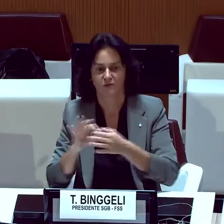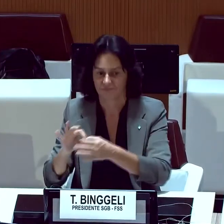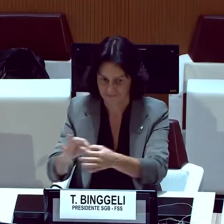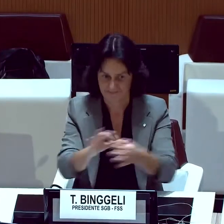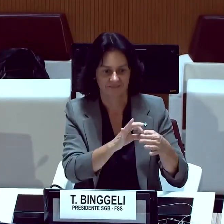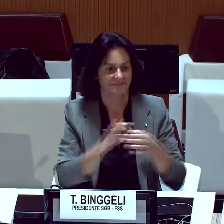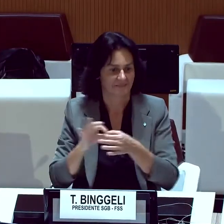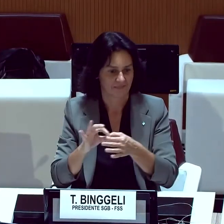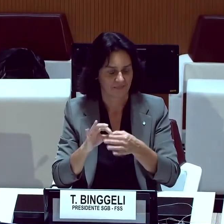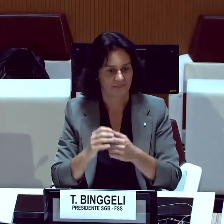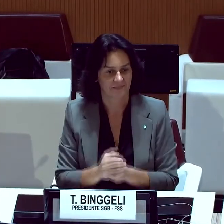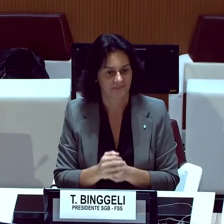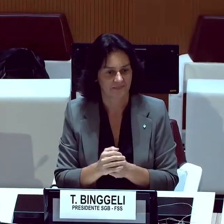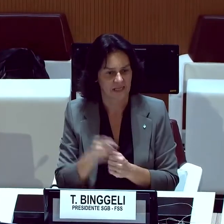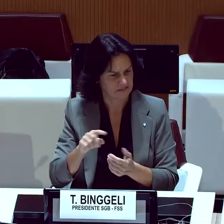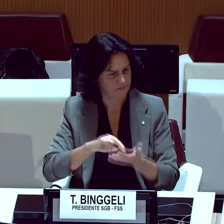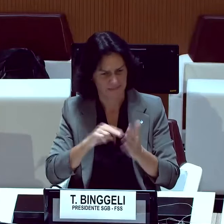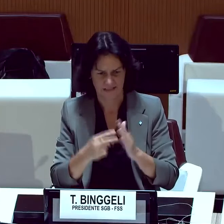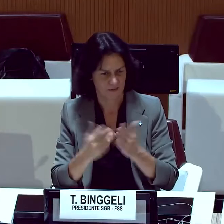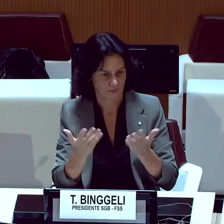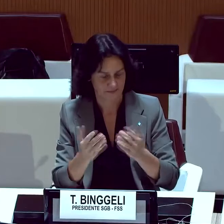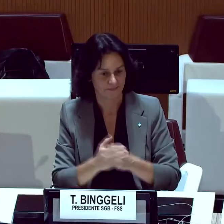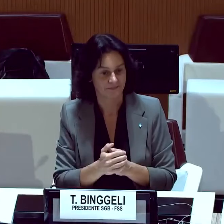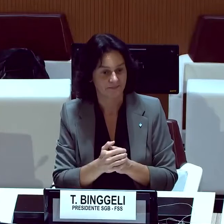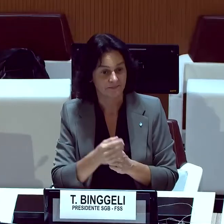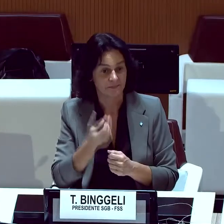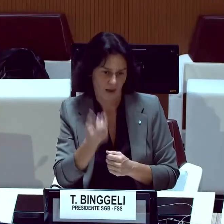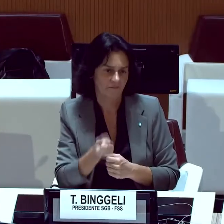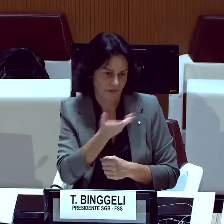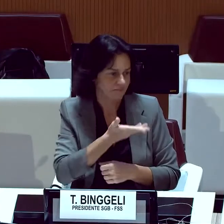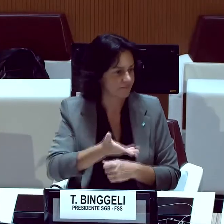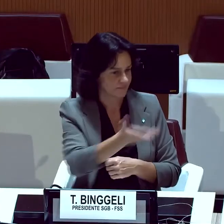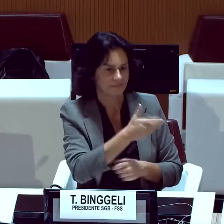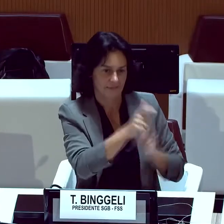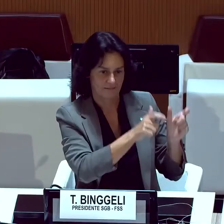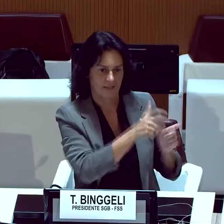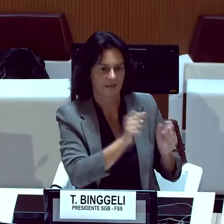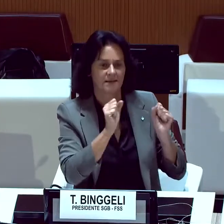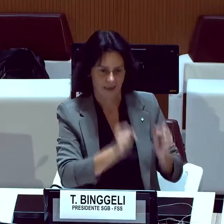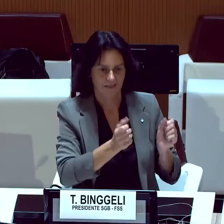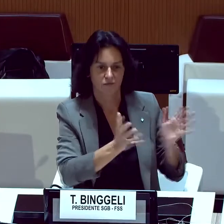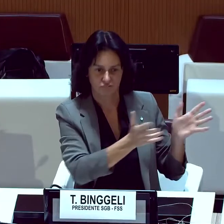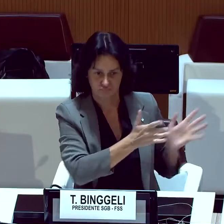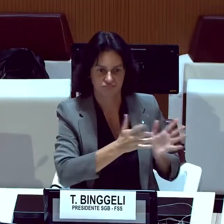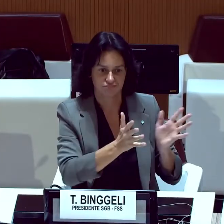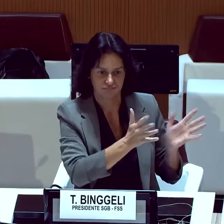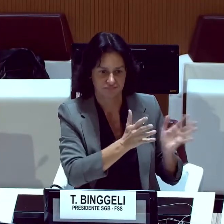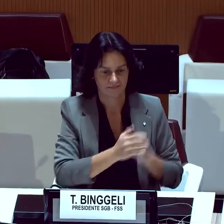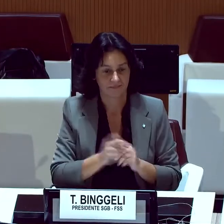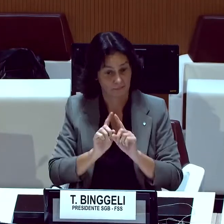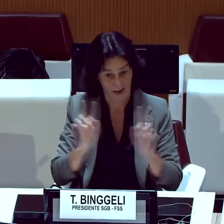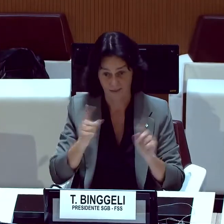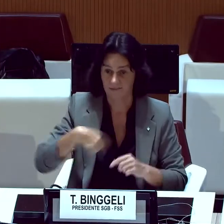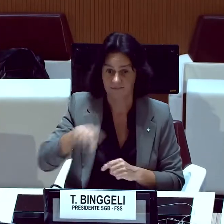Language. And as so aptly put, sign languages do unite us. But let's unpack that a little bit further. There